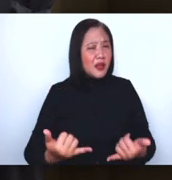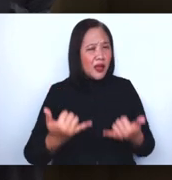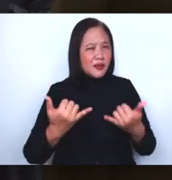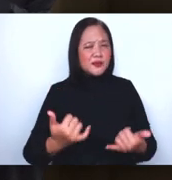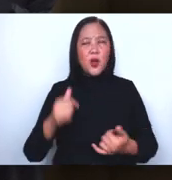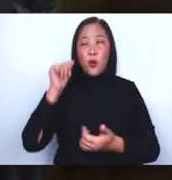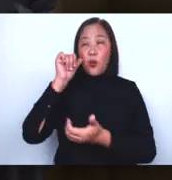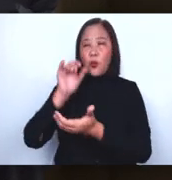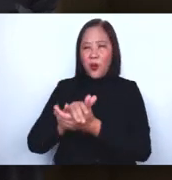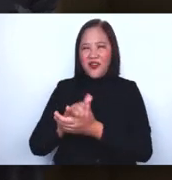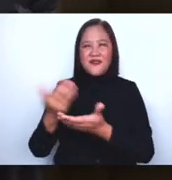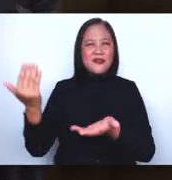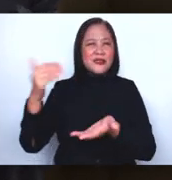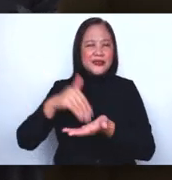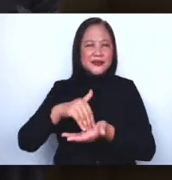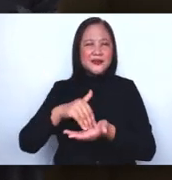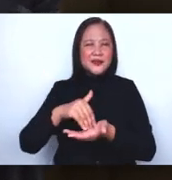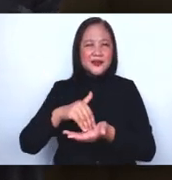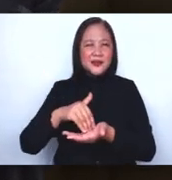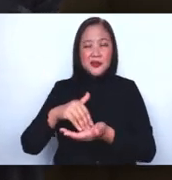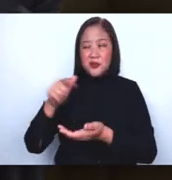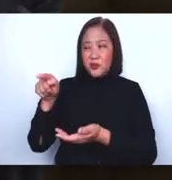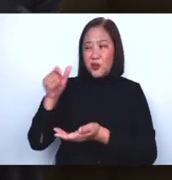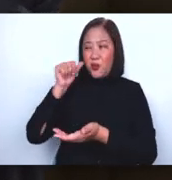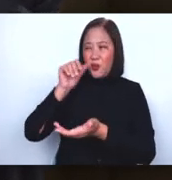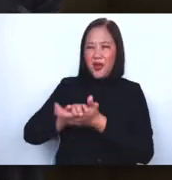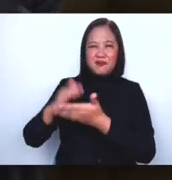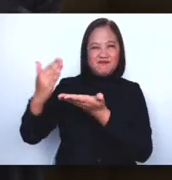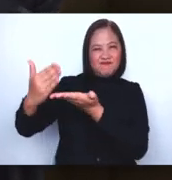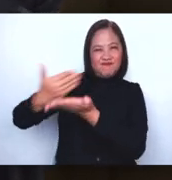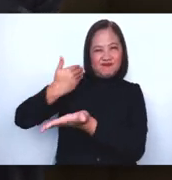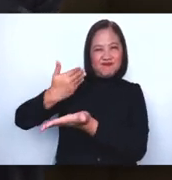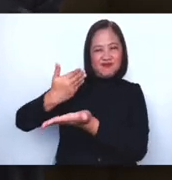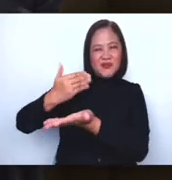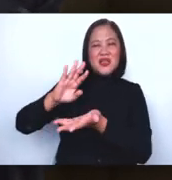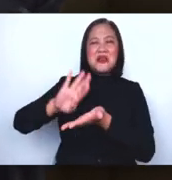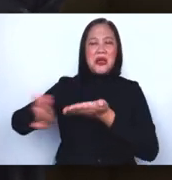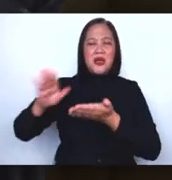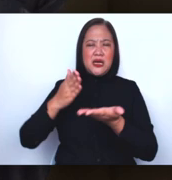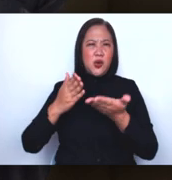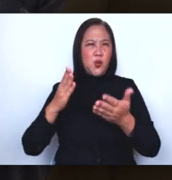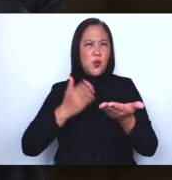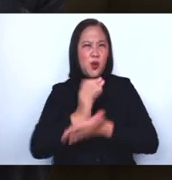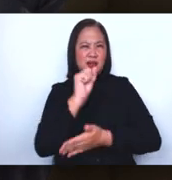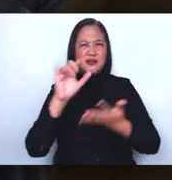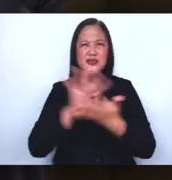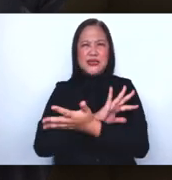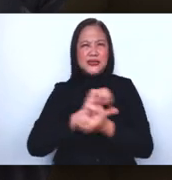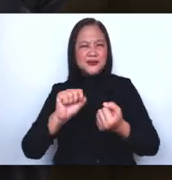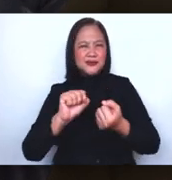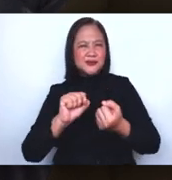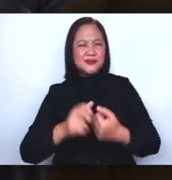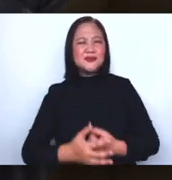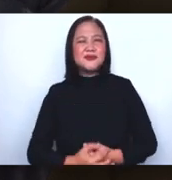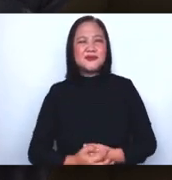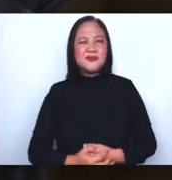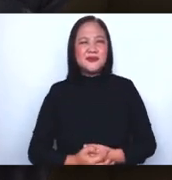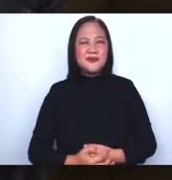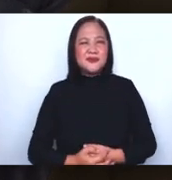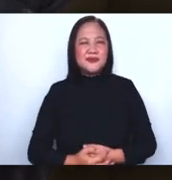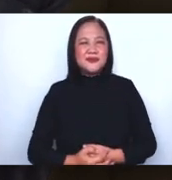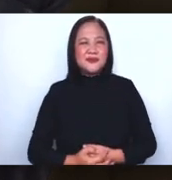Now I'm the wife again. The wife cast aside, her rights trampled upon.